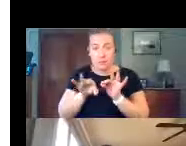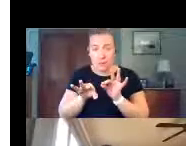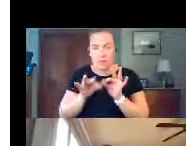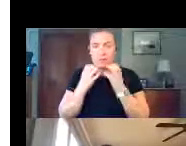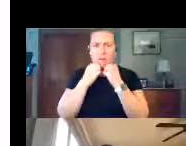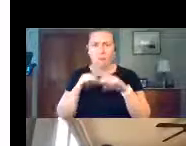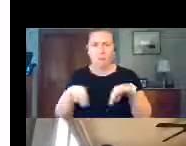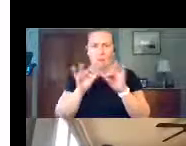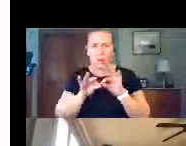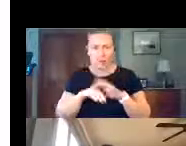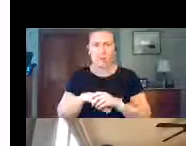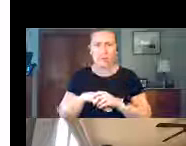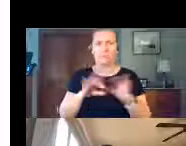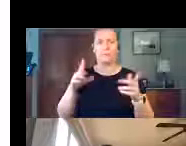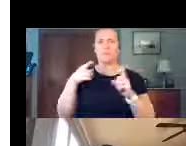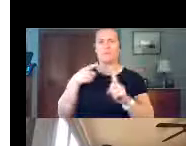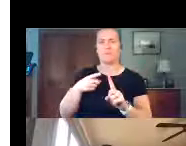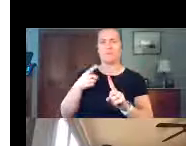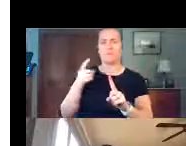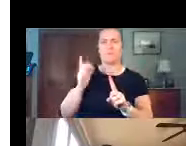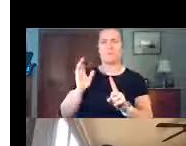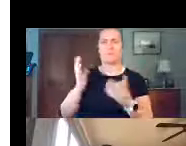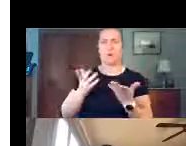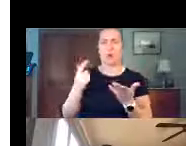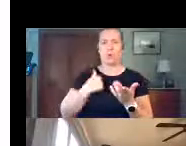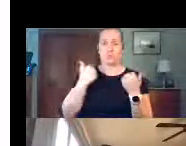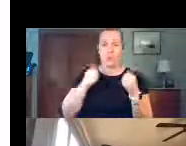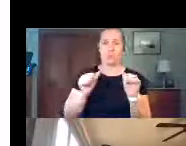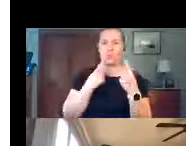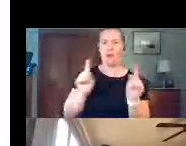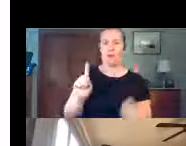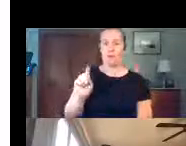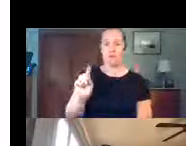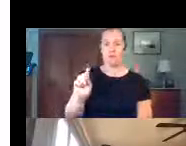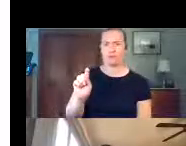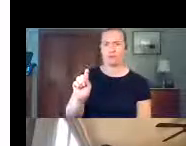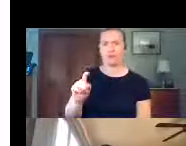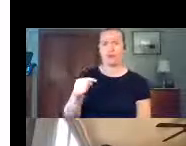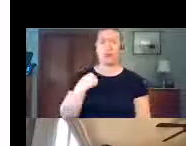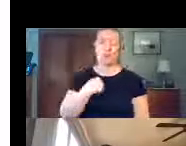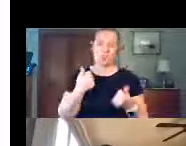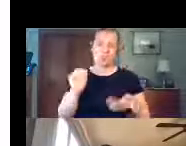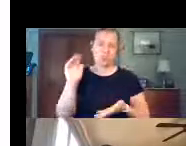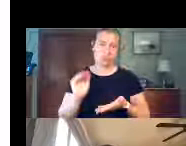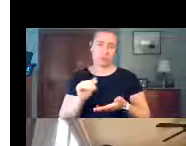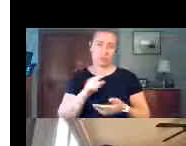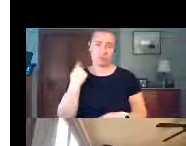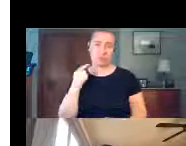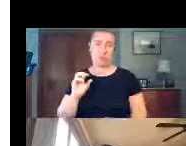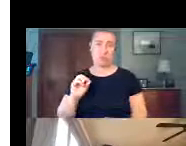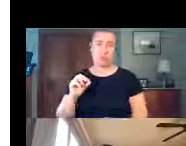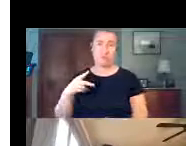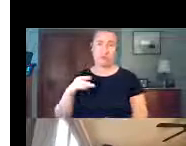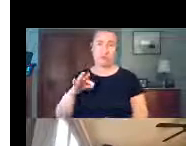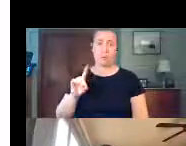accomplish? In our case, we're trying to reduce the risk of opioid overdose and potential